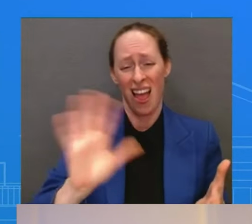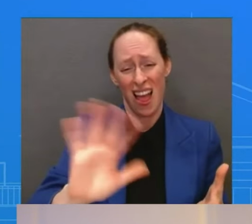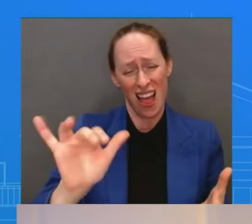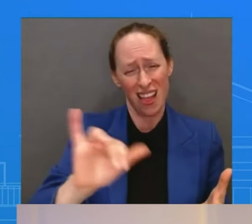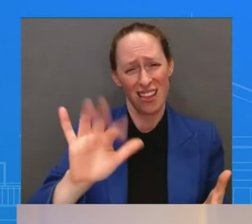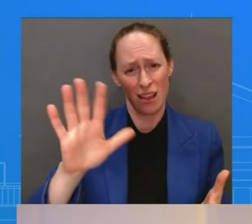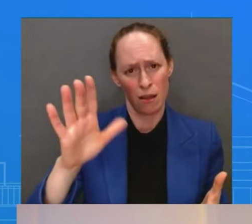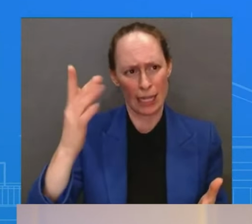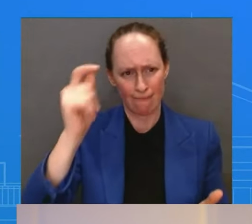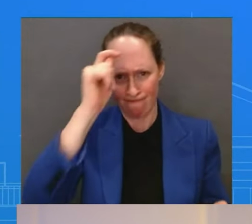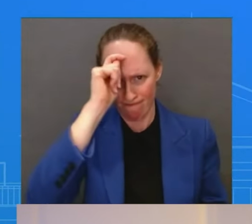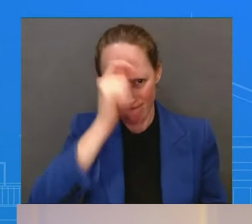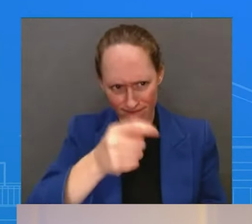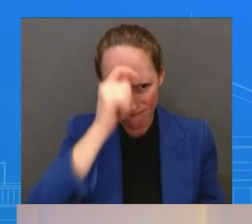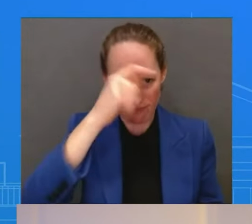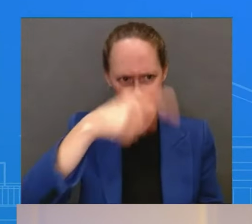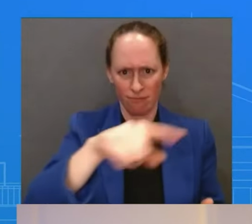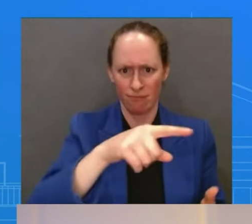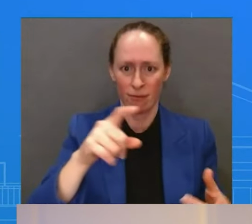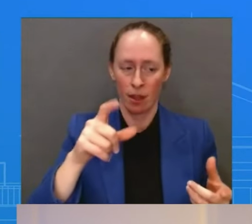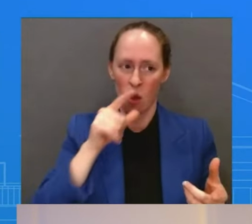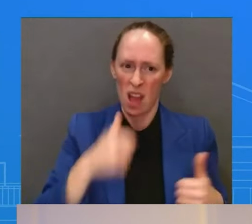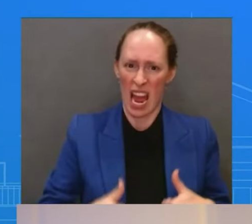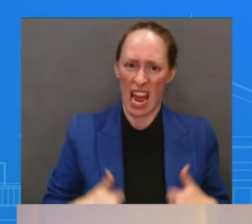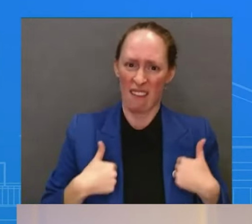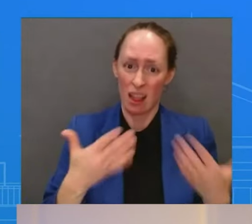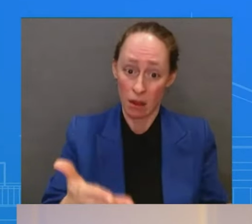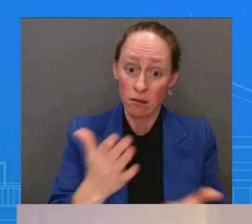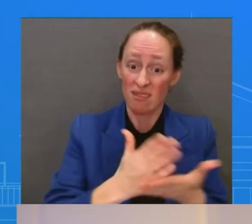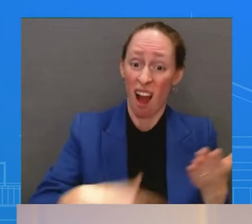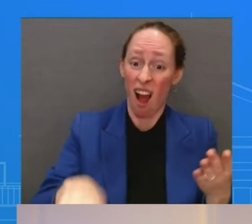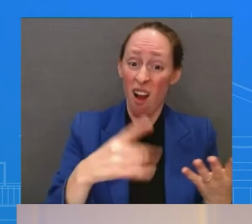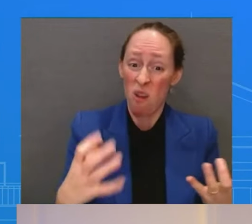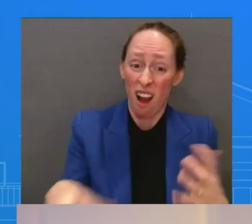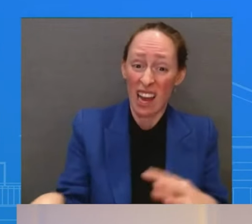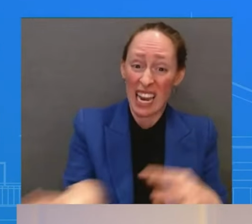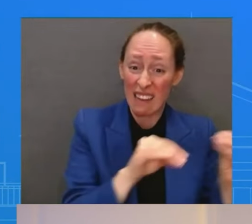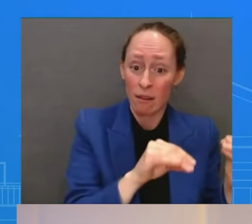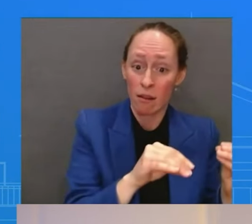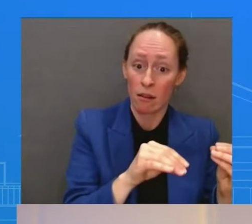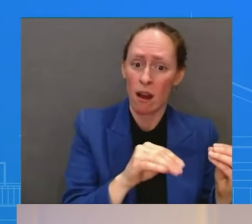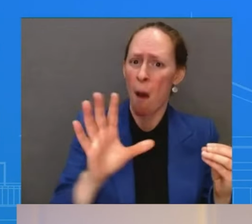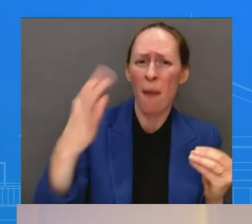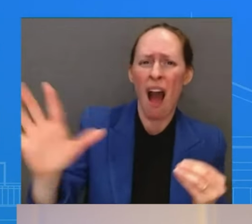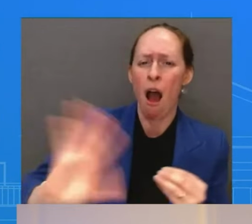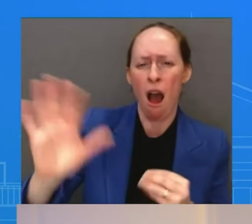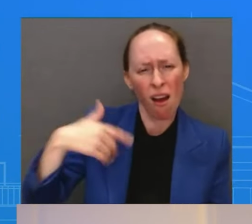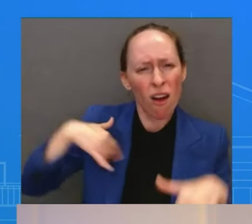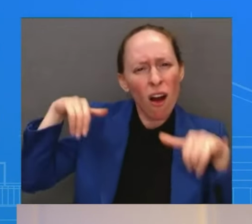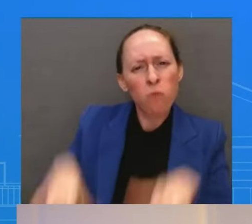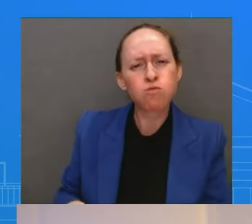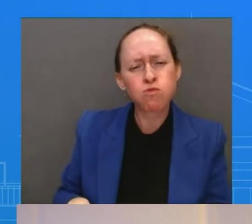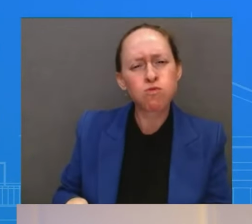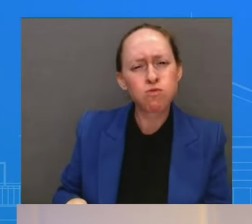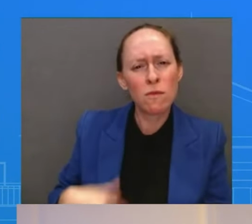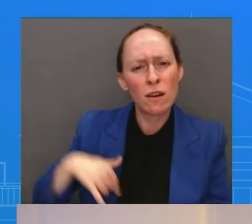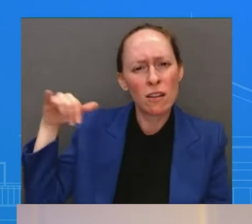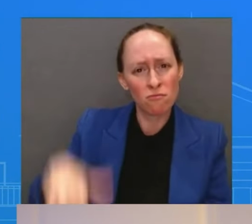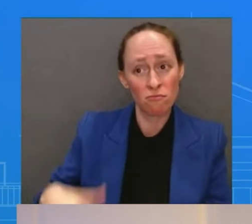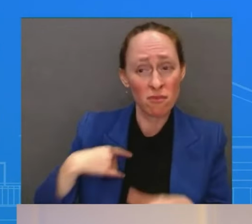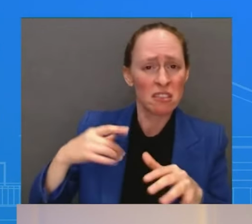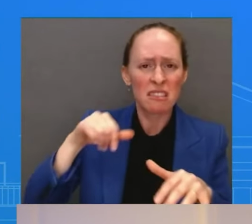We know that some want to leave. We also know that a lot of them want to stay. It's home. They don't want to go. And we have to respect that as well. So we